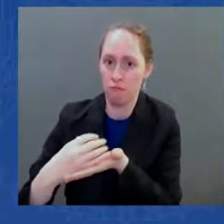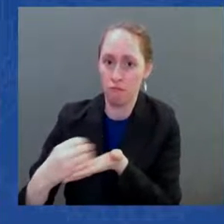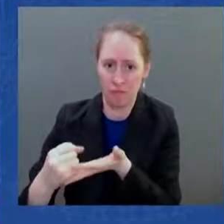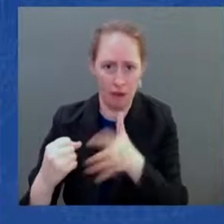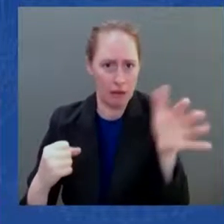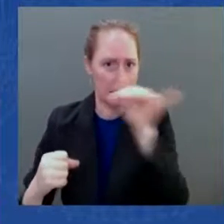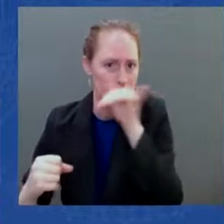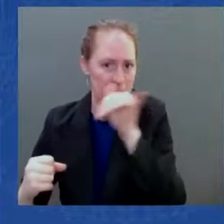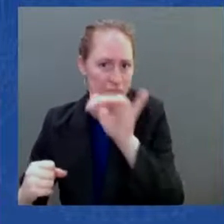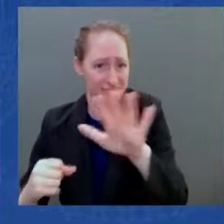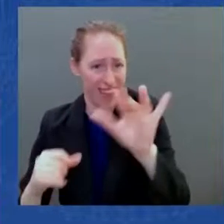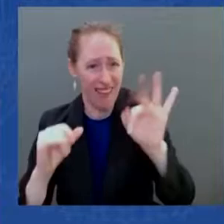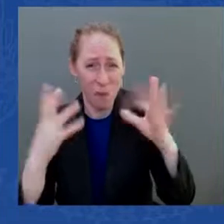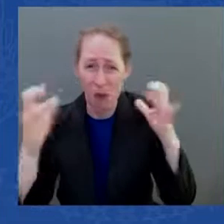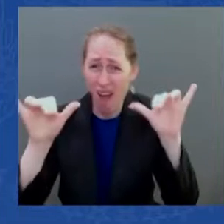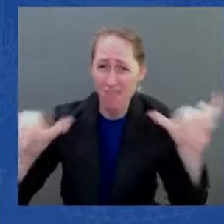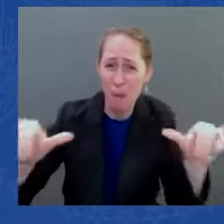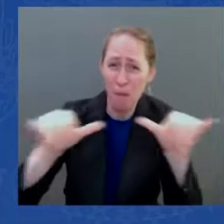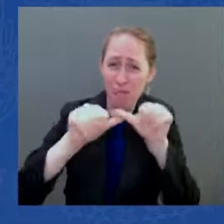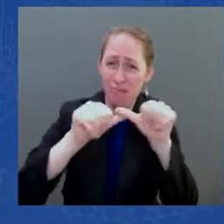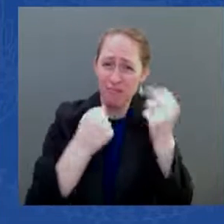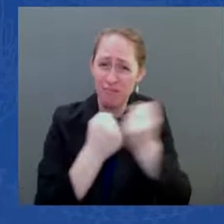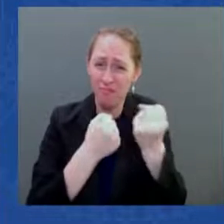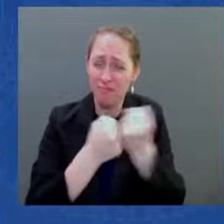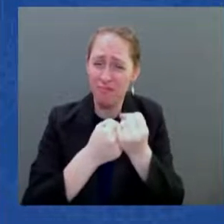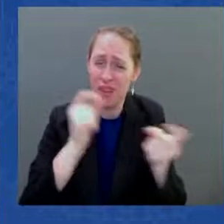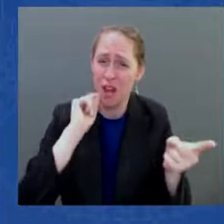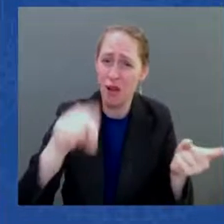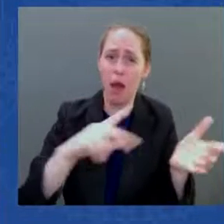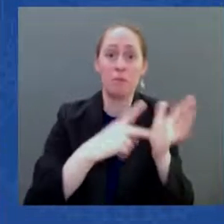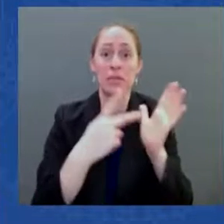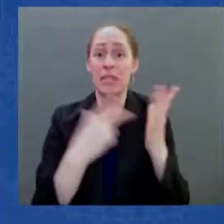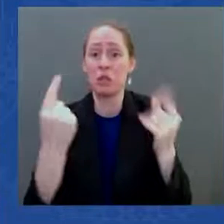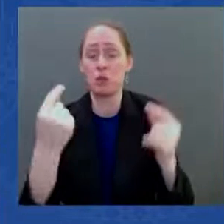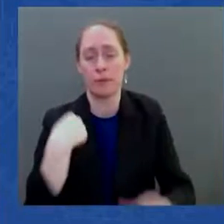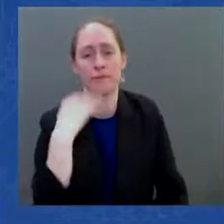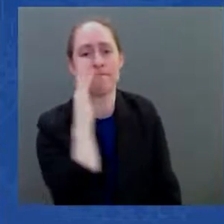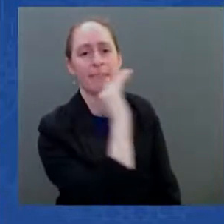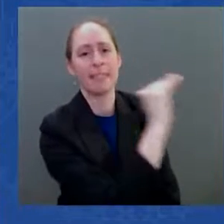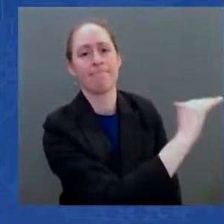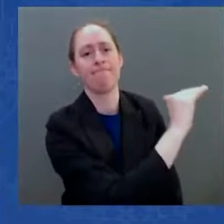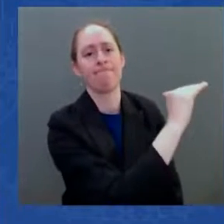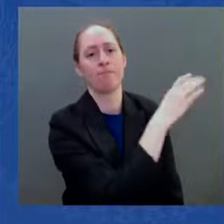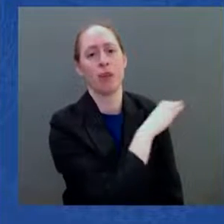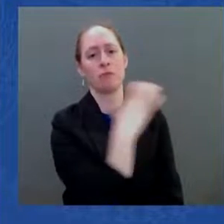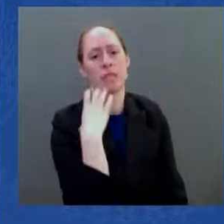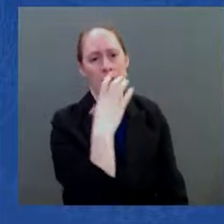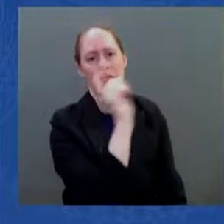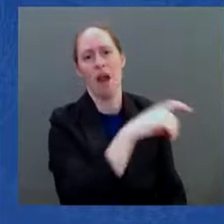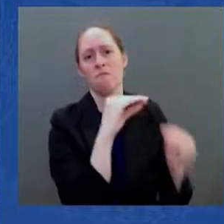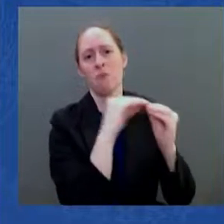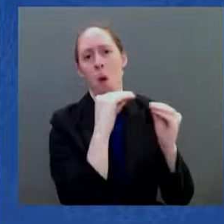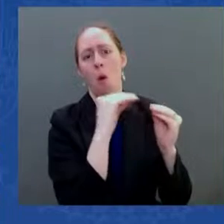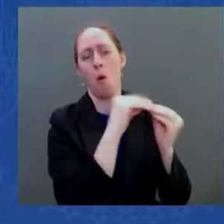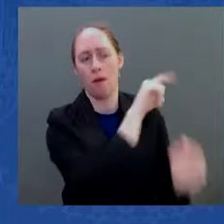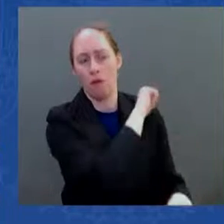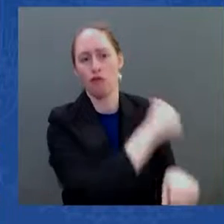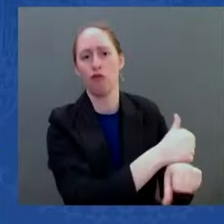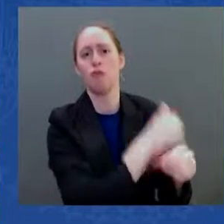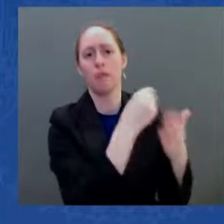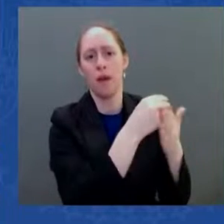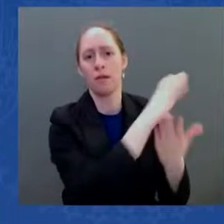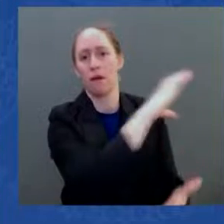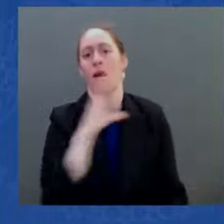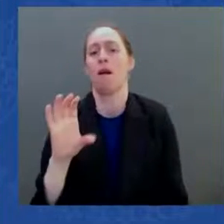have to be sending to Congress a supplemental budget request to keep weapons and ammunition flowing without interruption to the brave